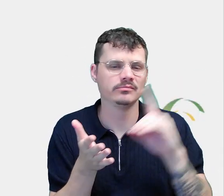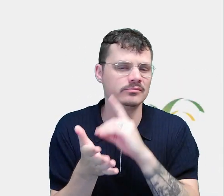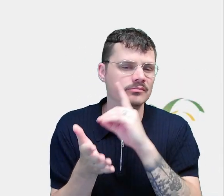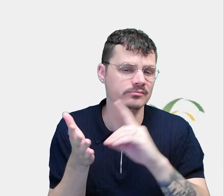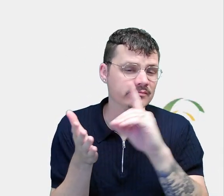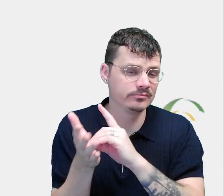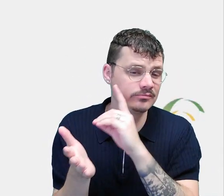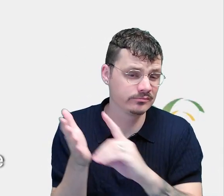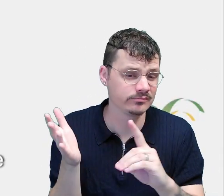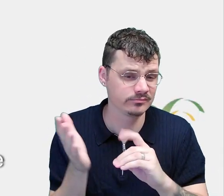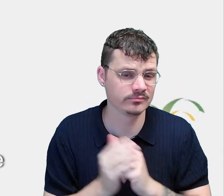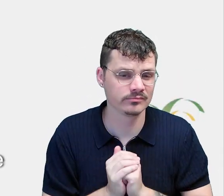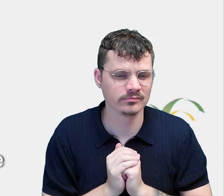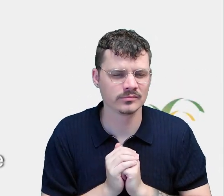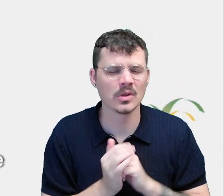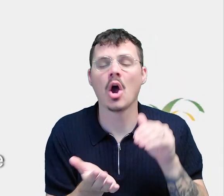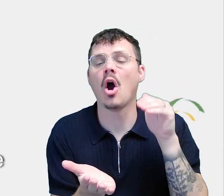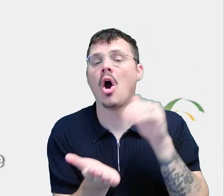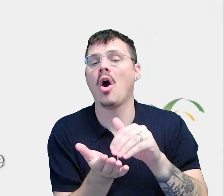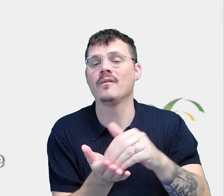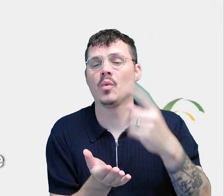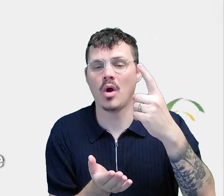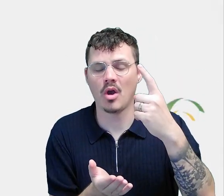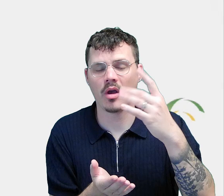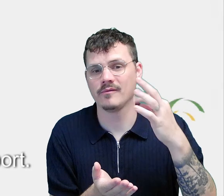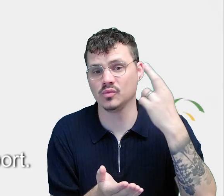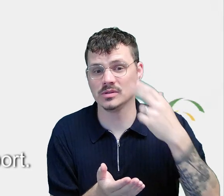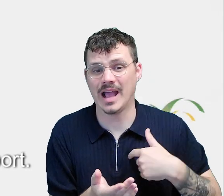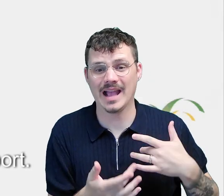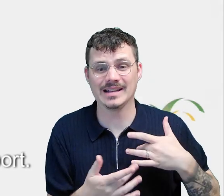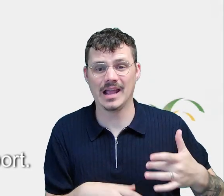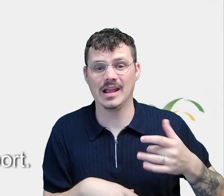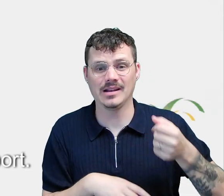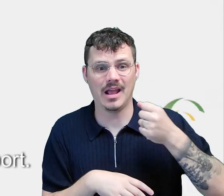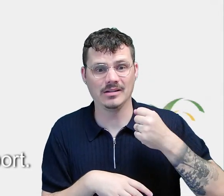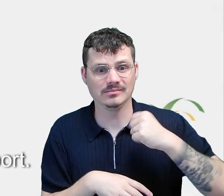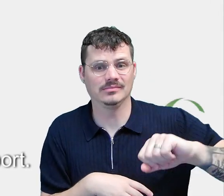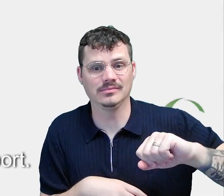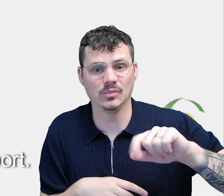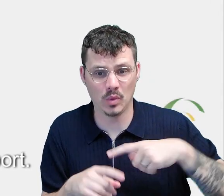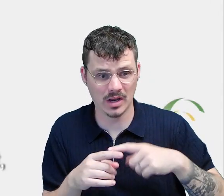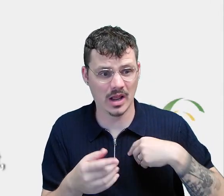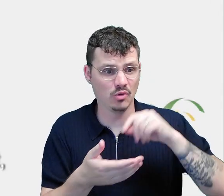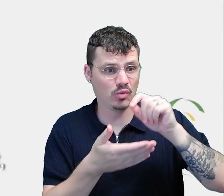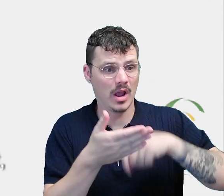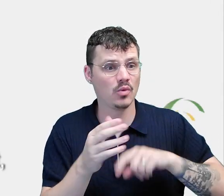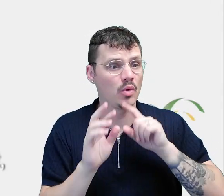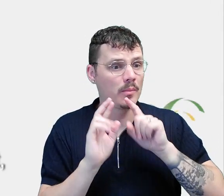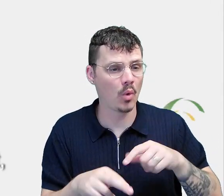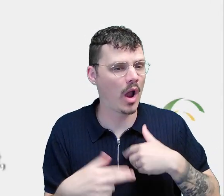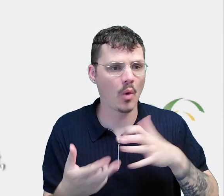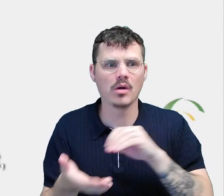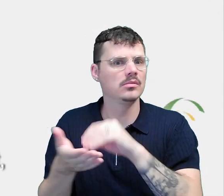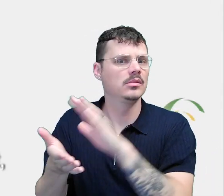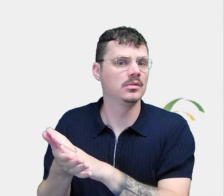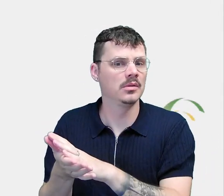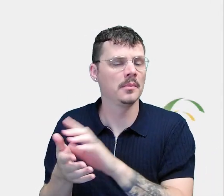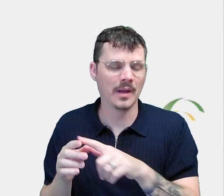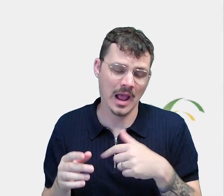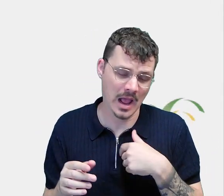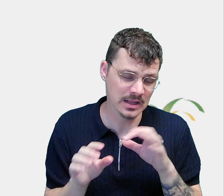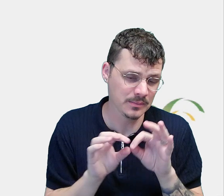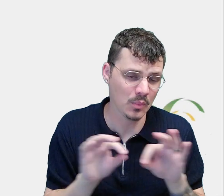It's often one of the reasons I hesitate to document it when I'm writing a report. I always do because it's